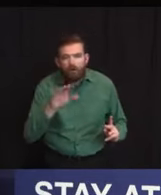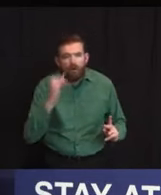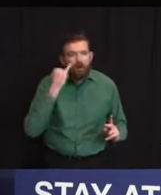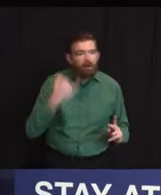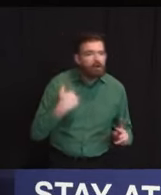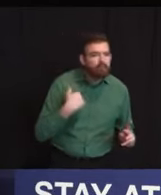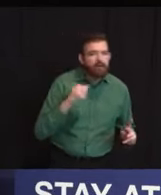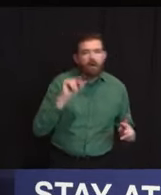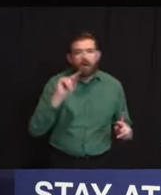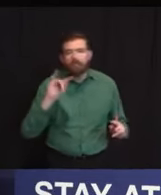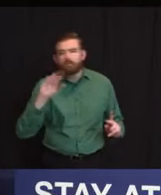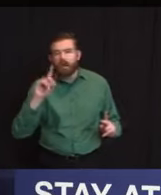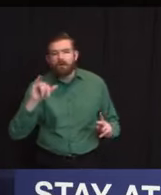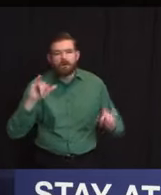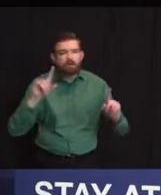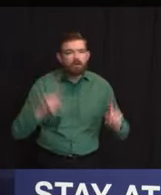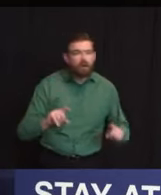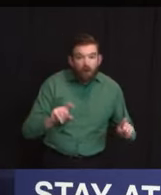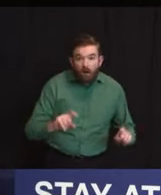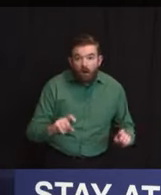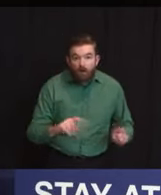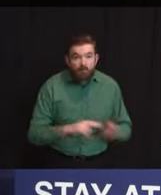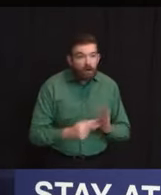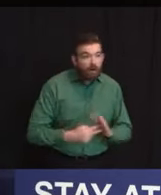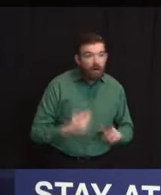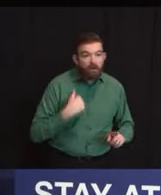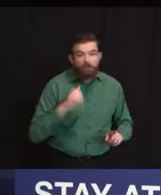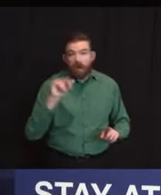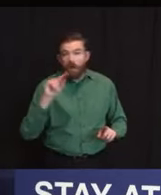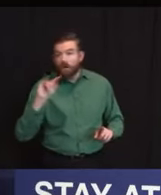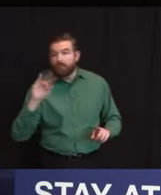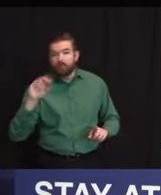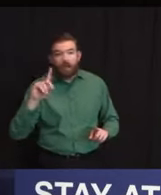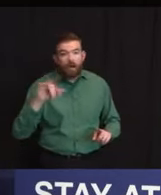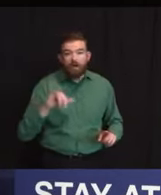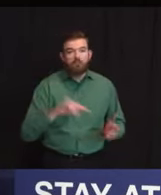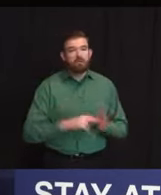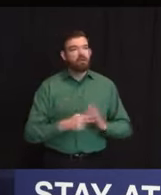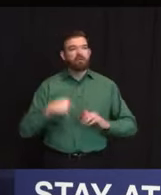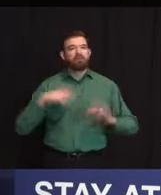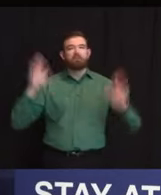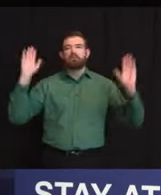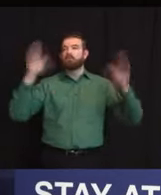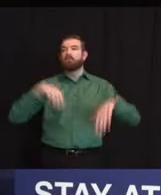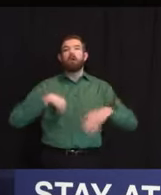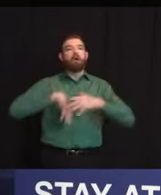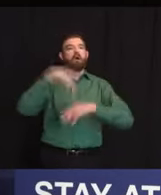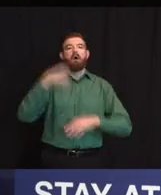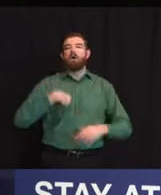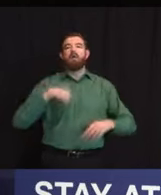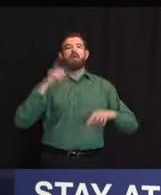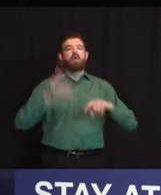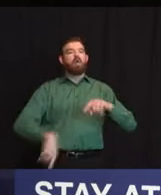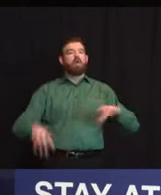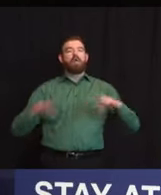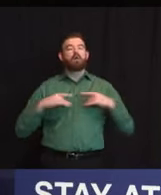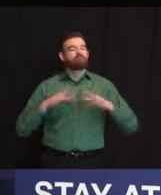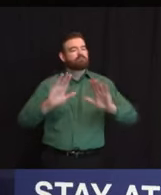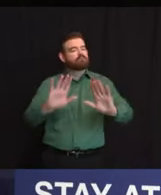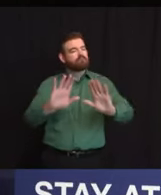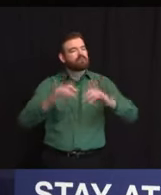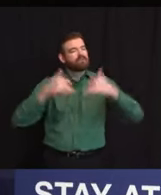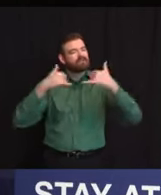what some people believe that it is telling them. Unfortunately, that's not actually the case. And it's not actually the case for a variety of reasons. The antibody testing that's out